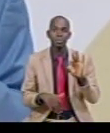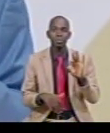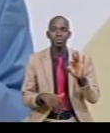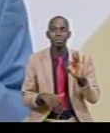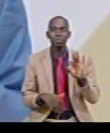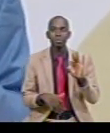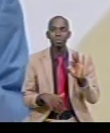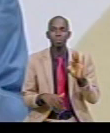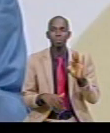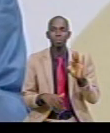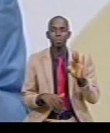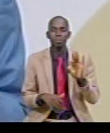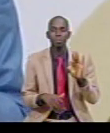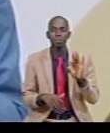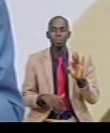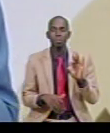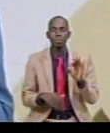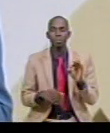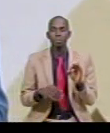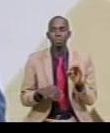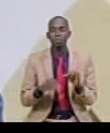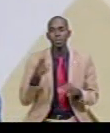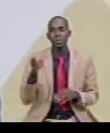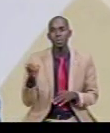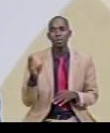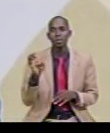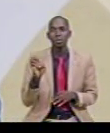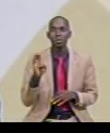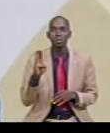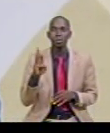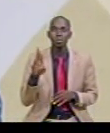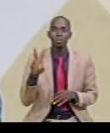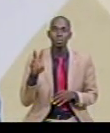9. Let's read together from the book of Hebrews.